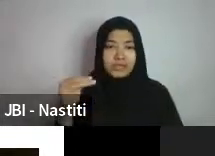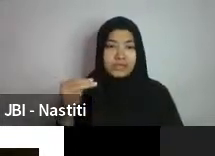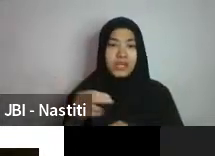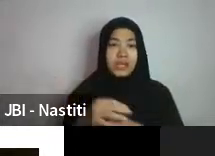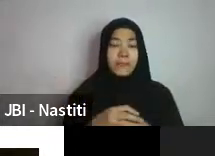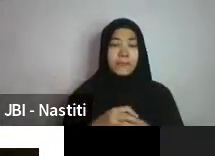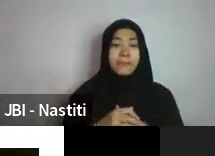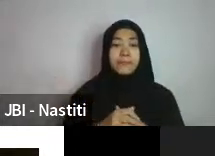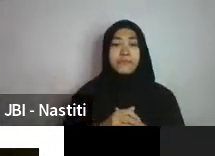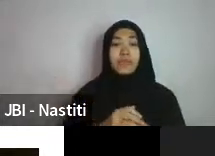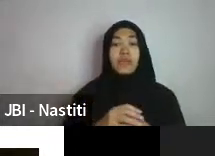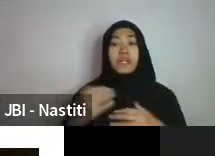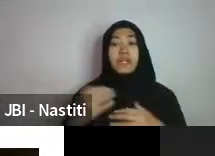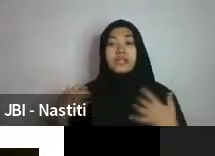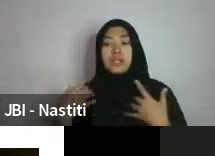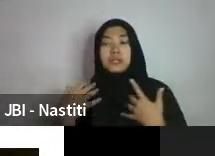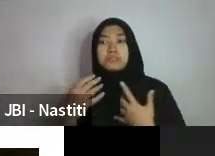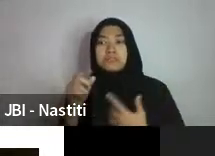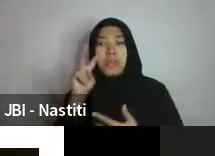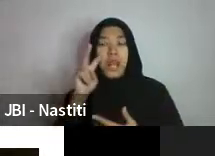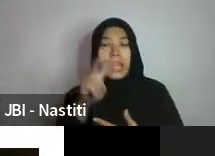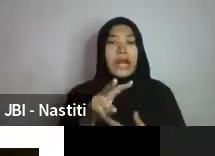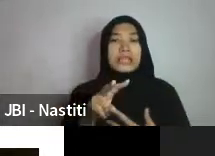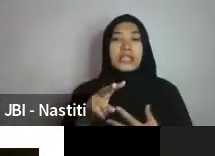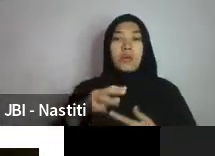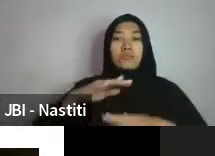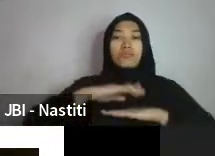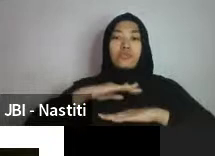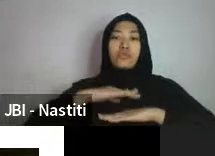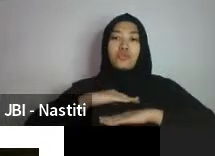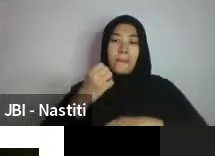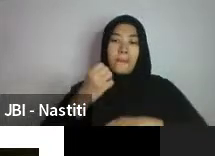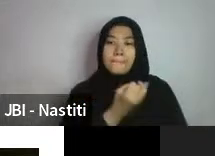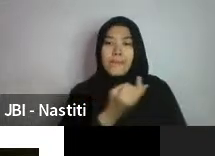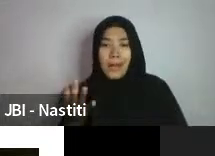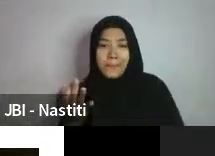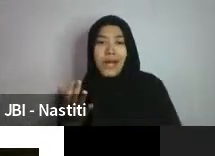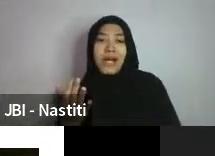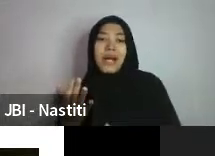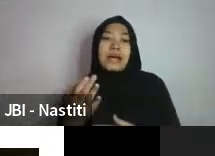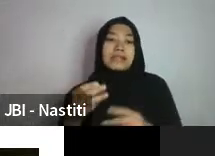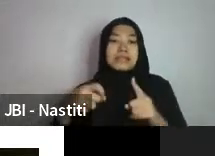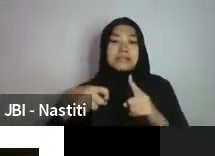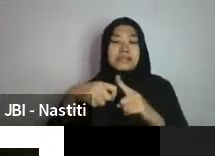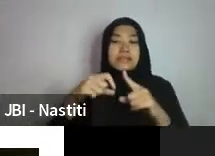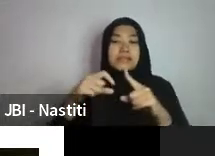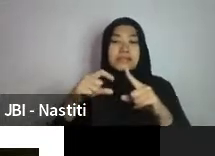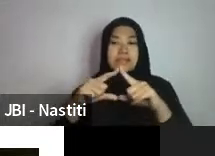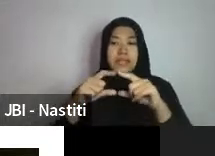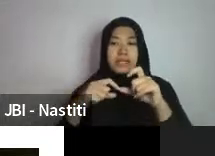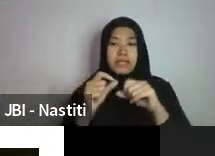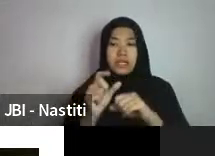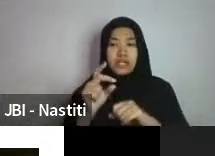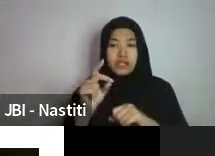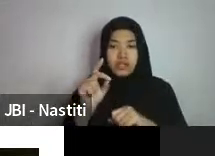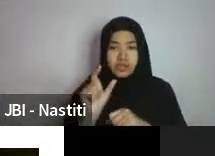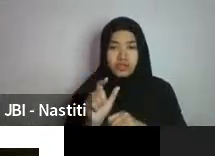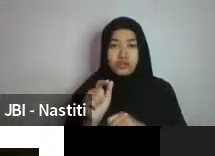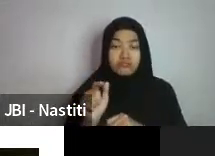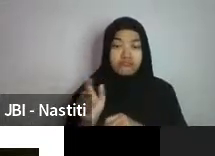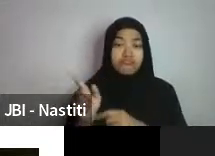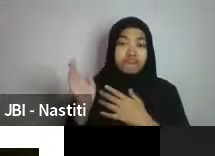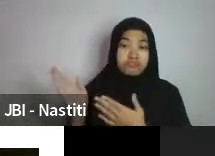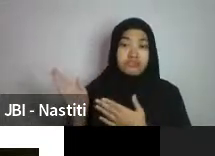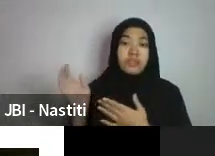some traveling, they surveyed mental hospitals in tropical nations. And in Europe, mental hospitals were often